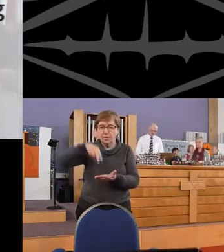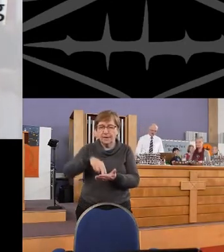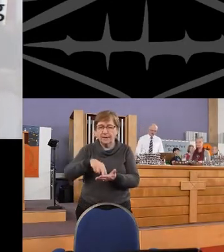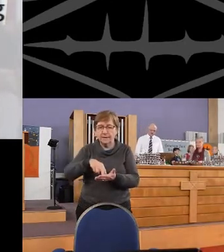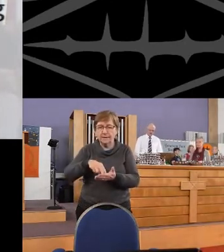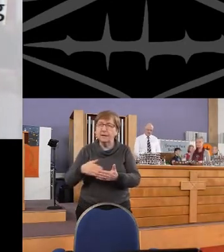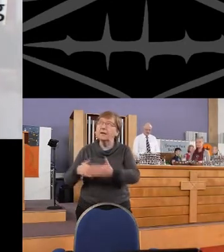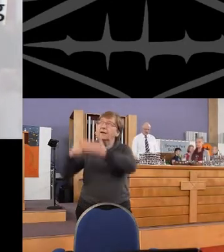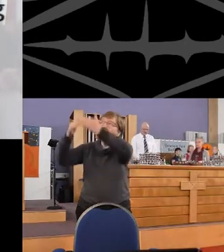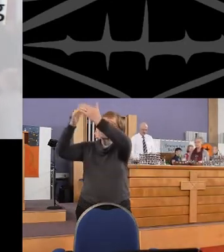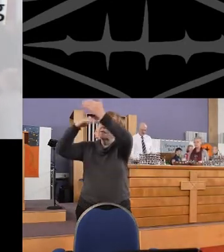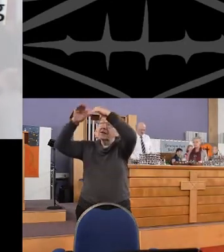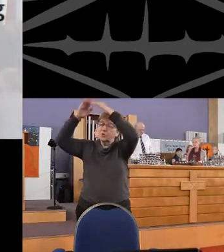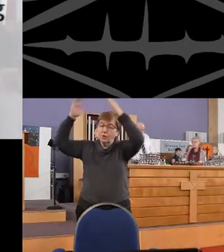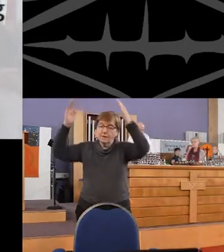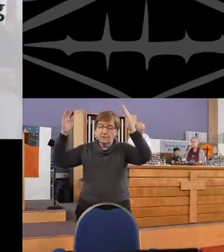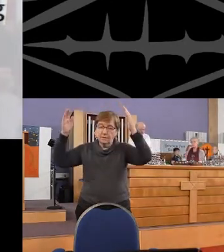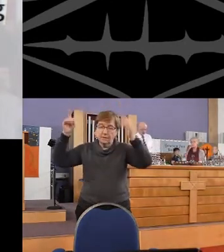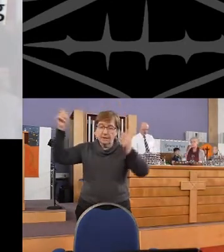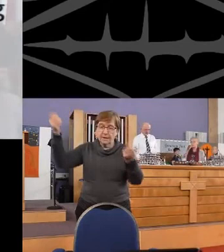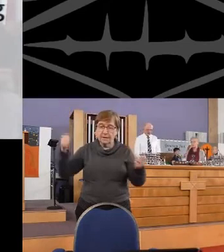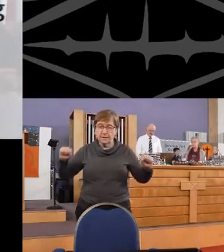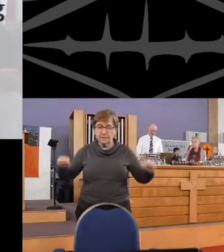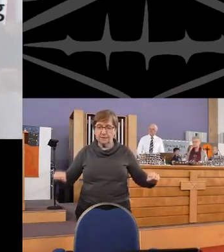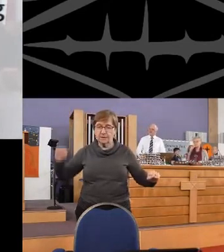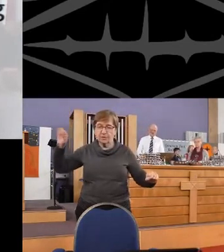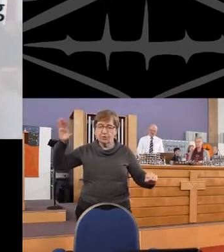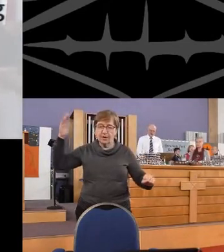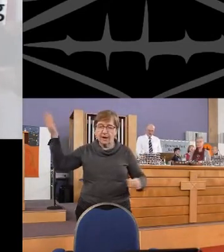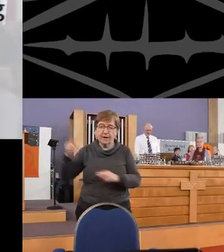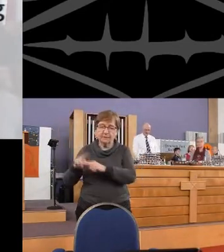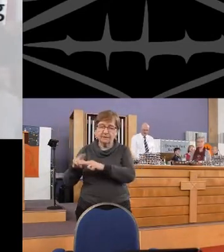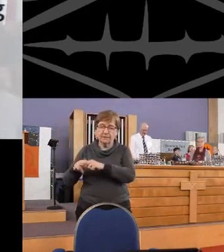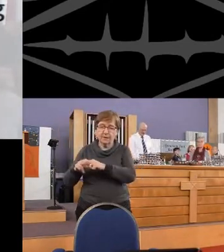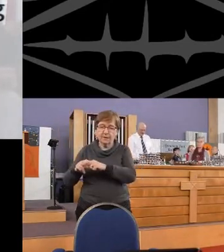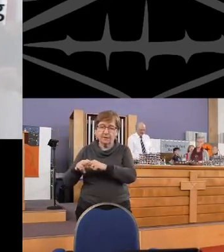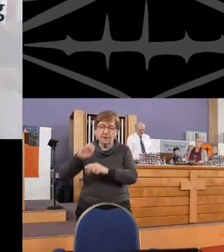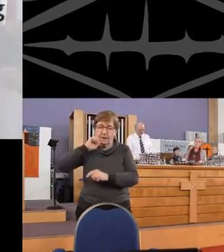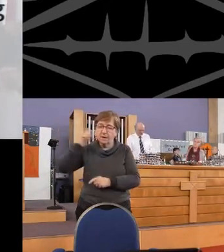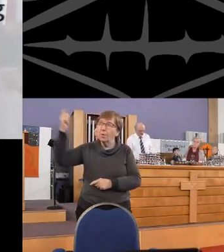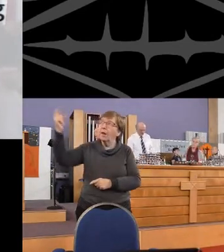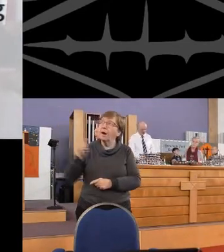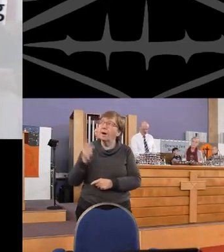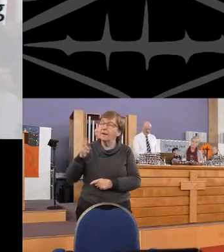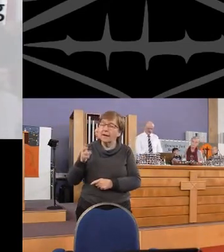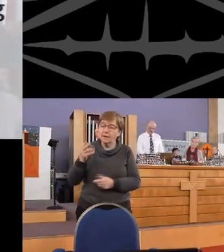day he rose again. He ascended into heaven. He is seated at the right hand of the Father.